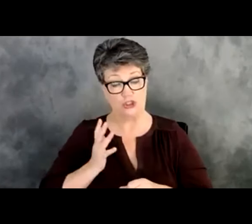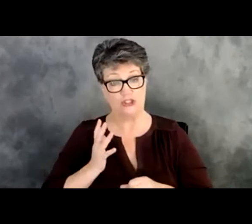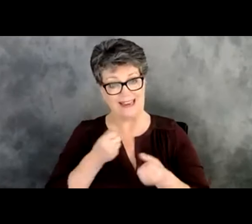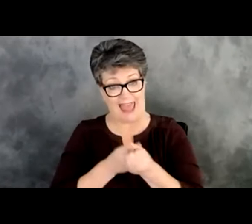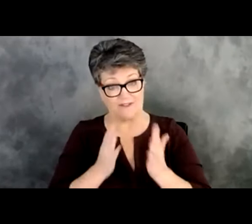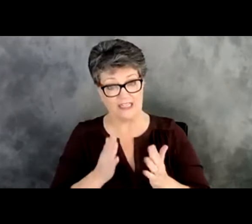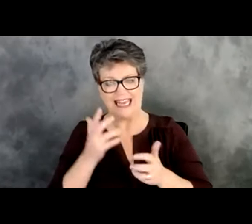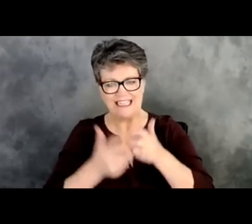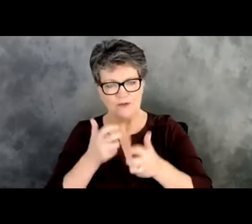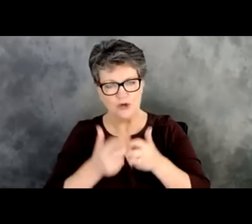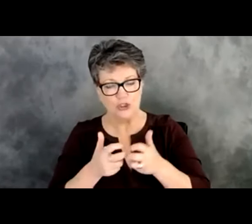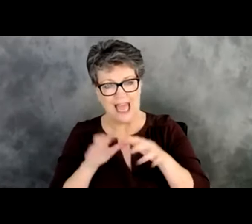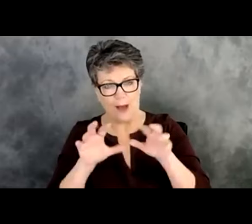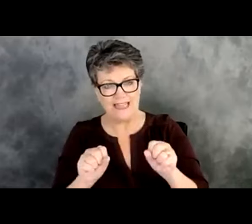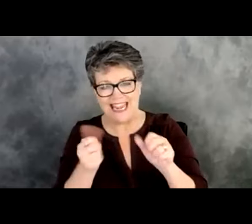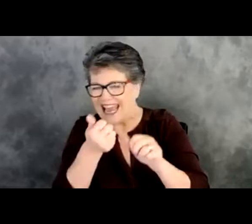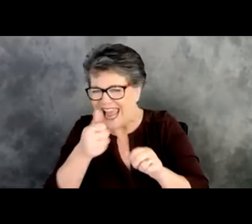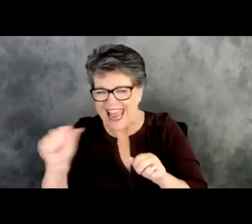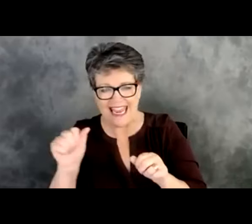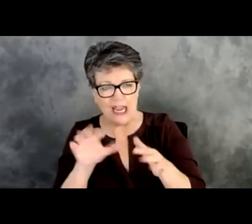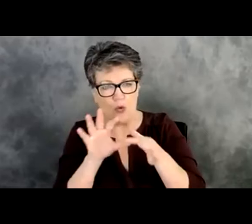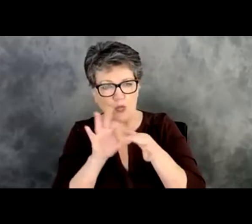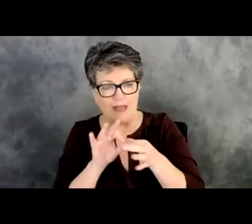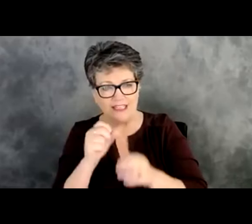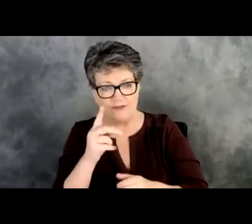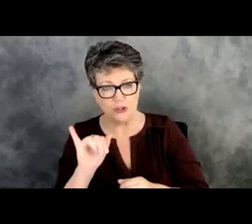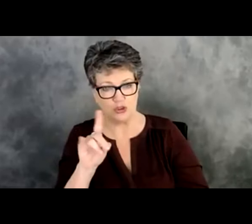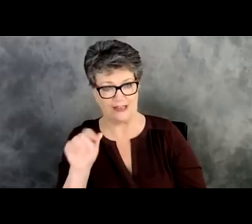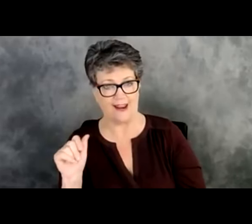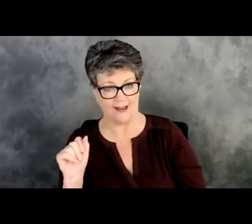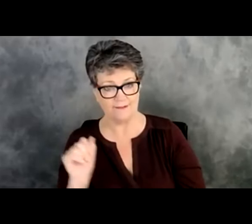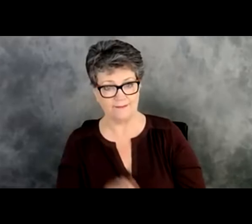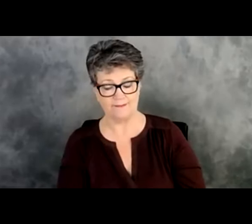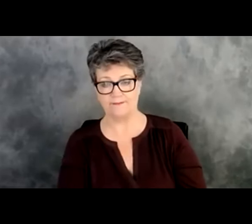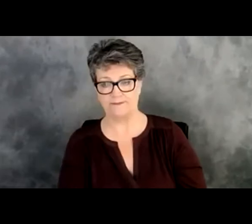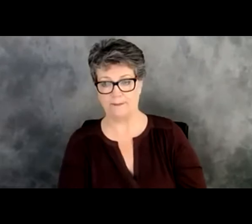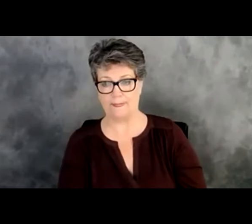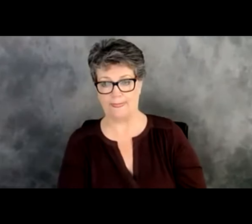difficulty obtaining any relevant SOGI data."